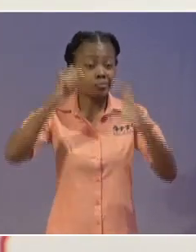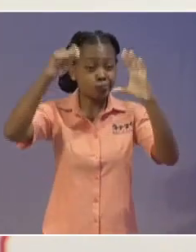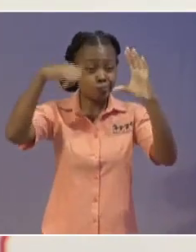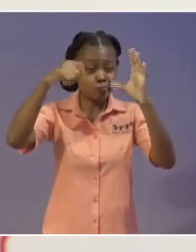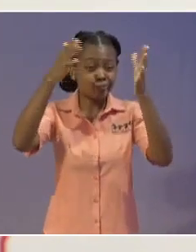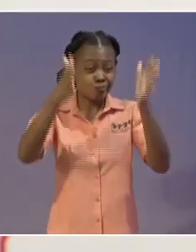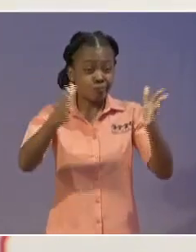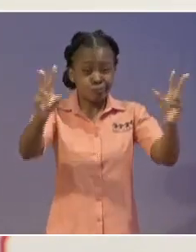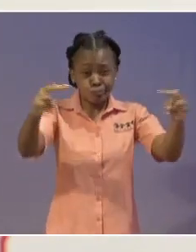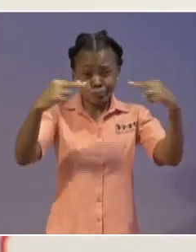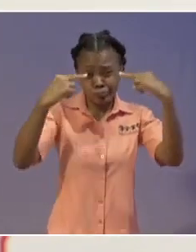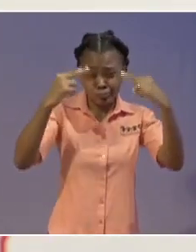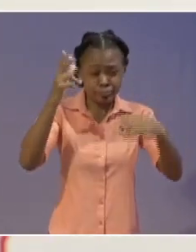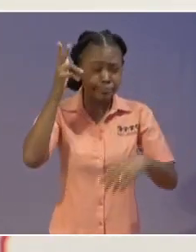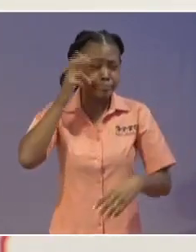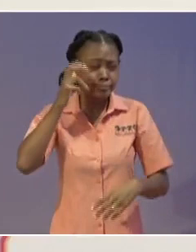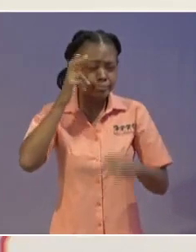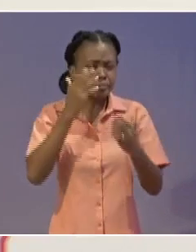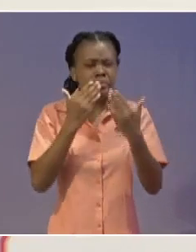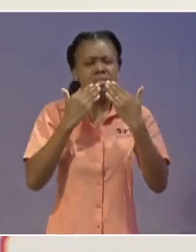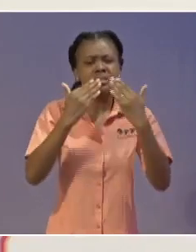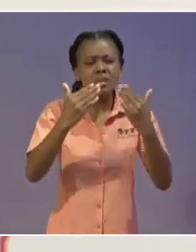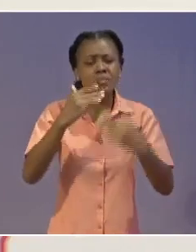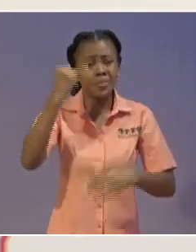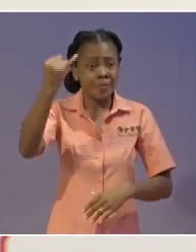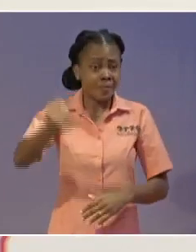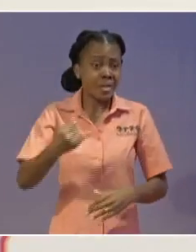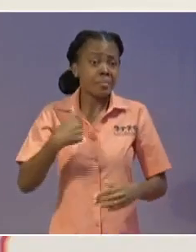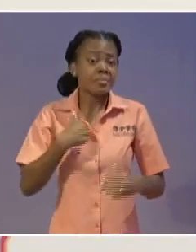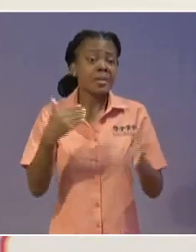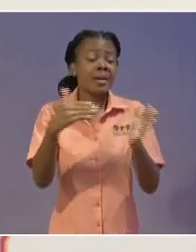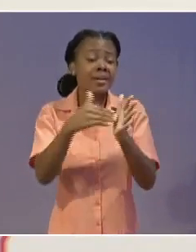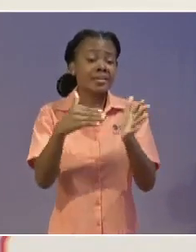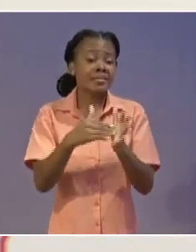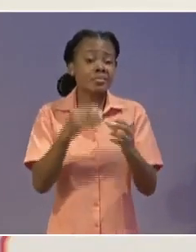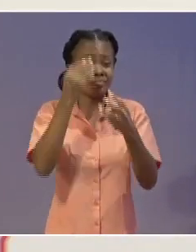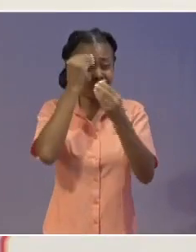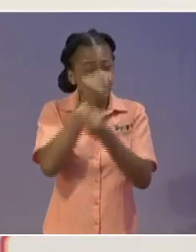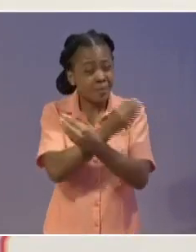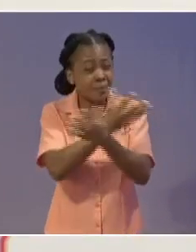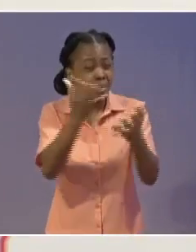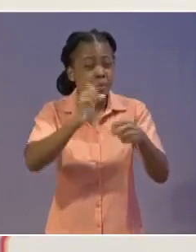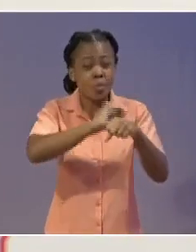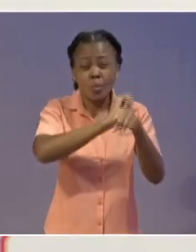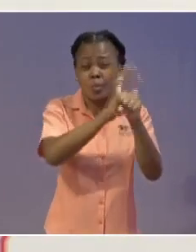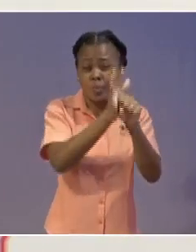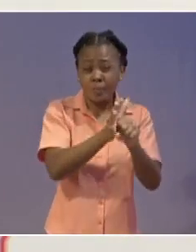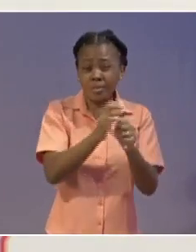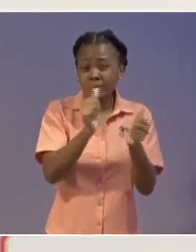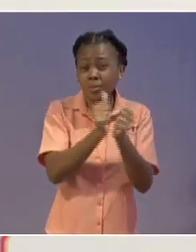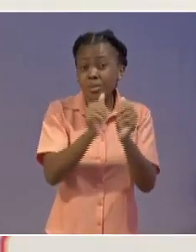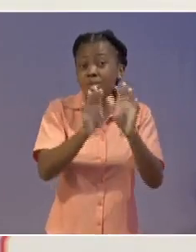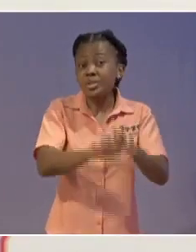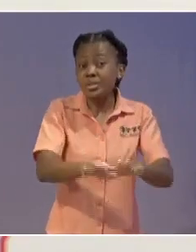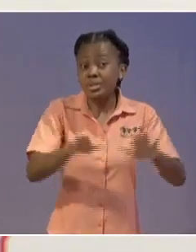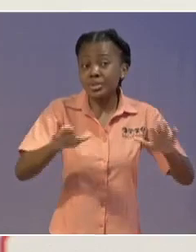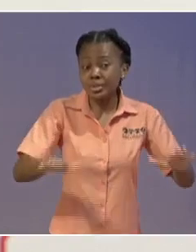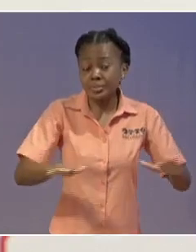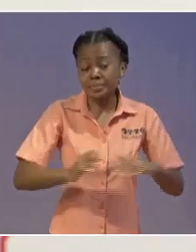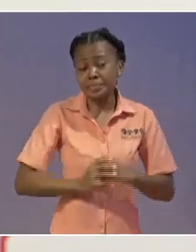inviting me again to give you an update on COVID-19 in children. First slide. Could we start the slide presentation,